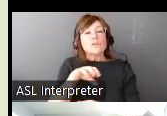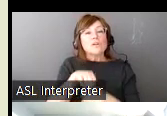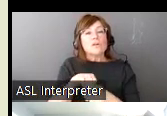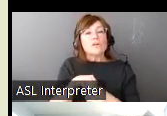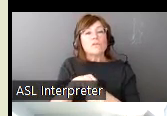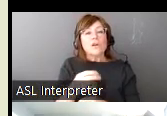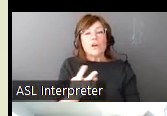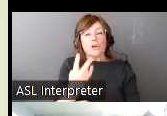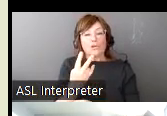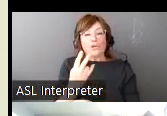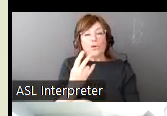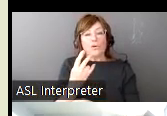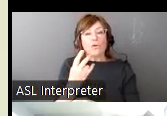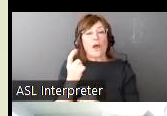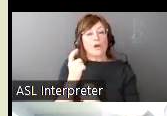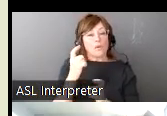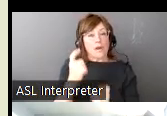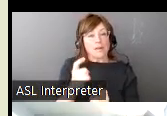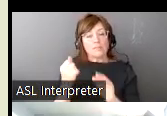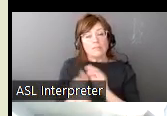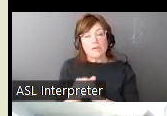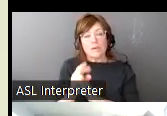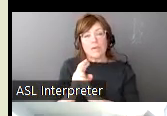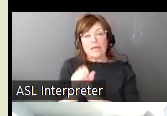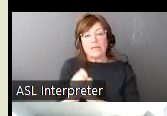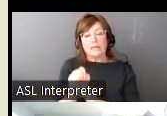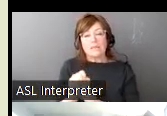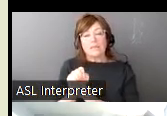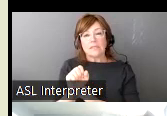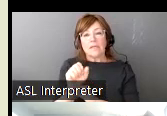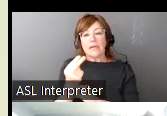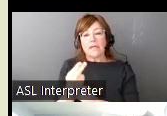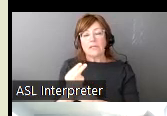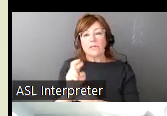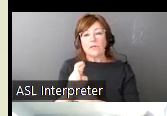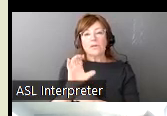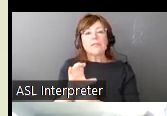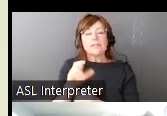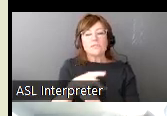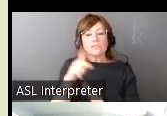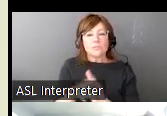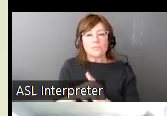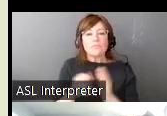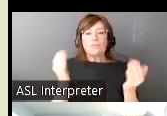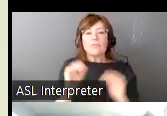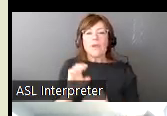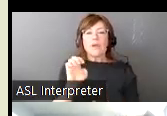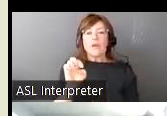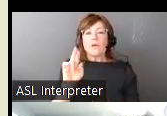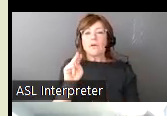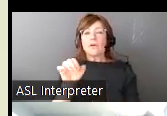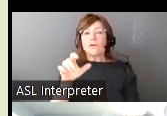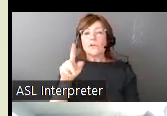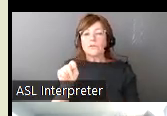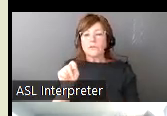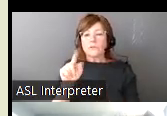the SSHRC programs. Ernest Leung is an MA candidate at the York